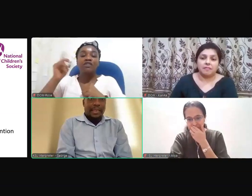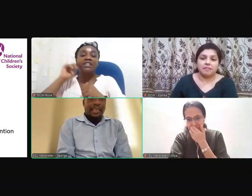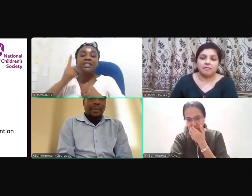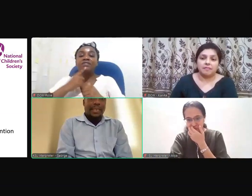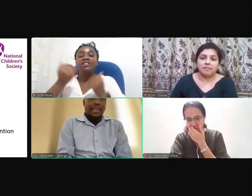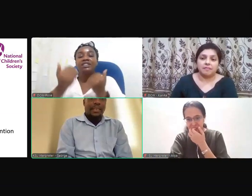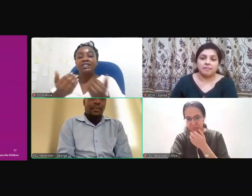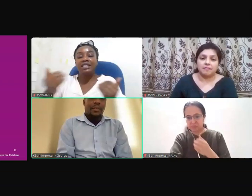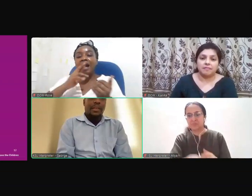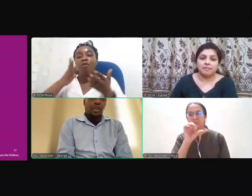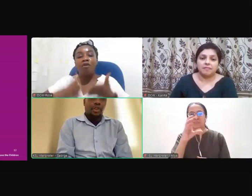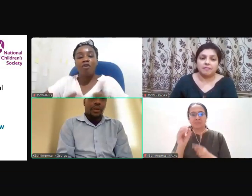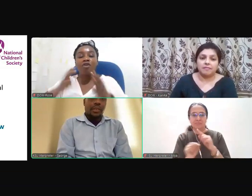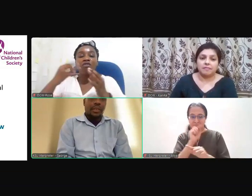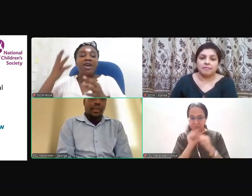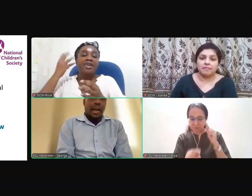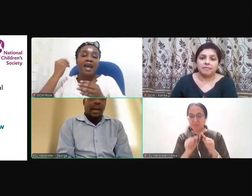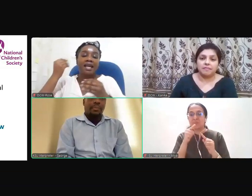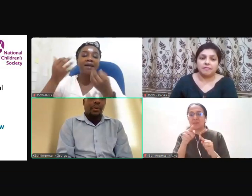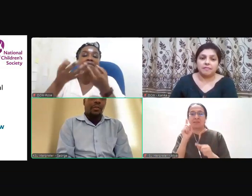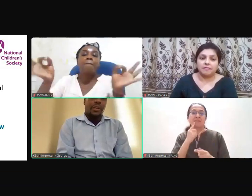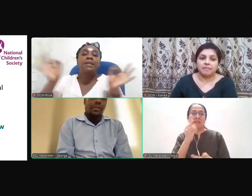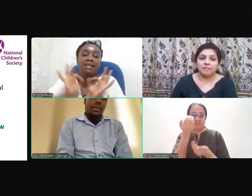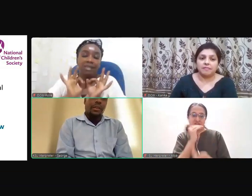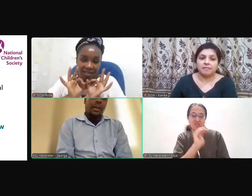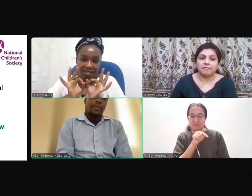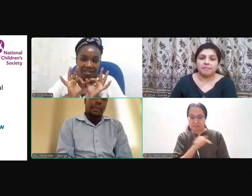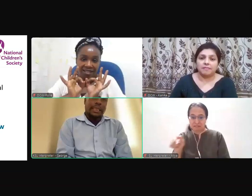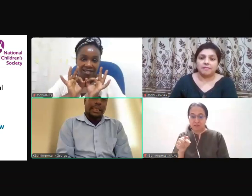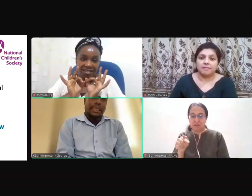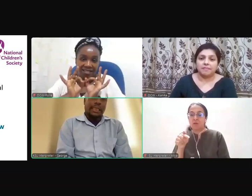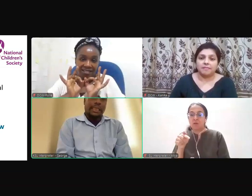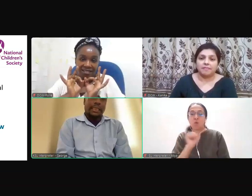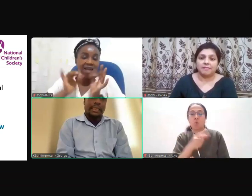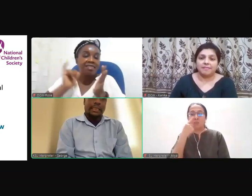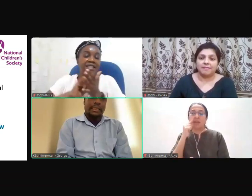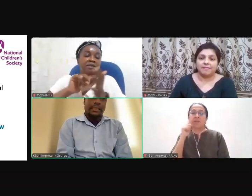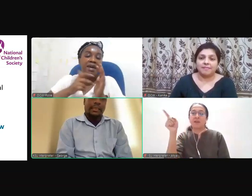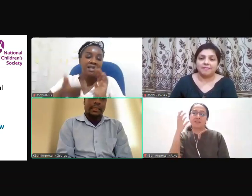Yeah, 90% of the deaf children are born of hearing families.